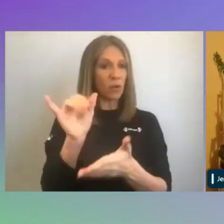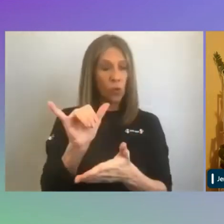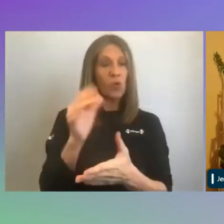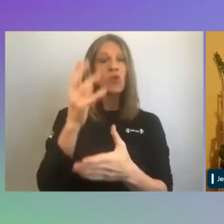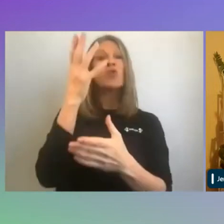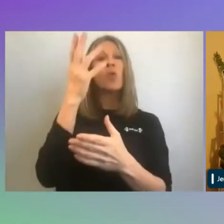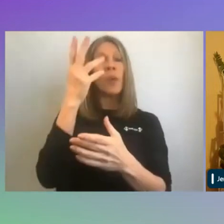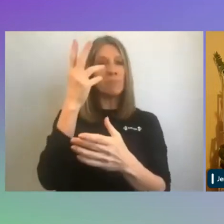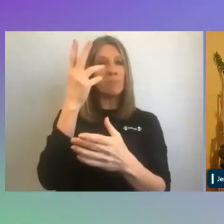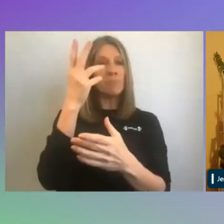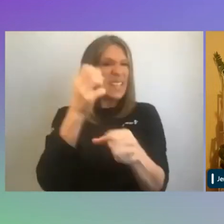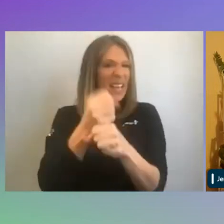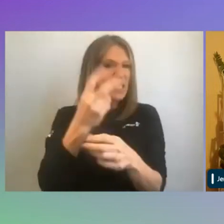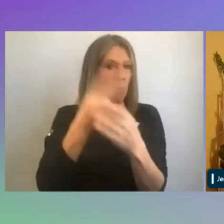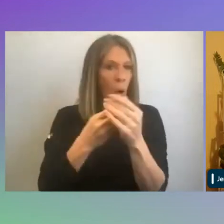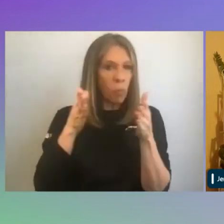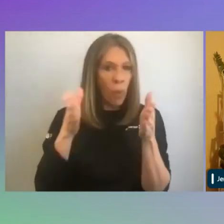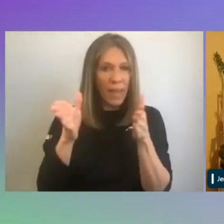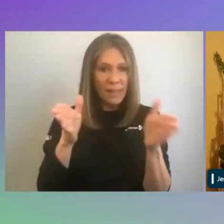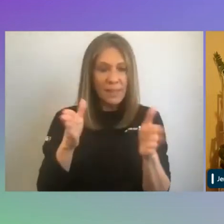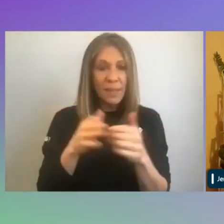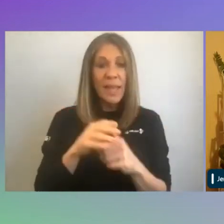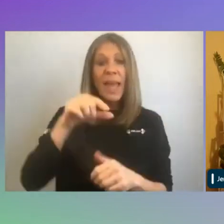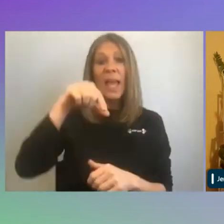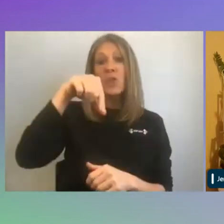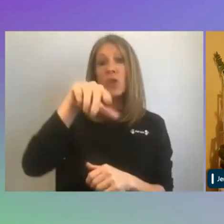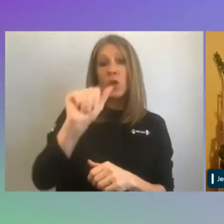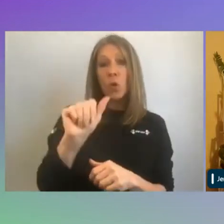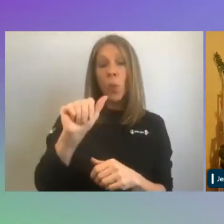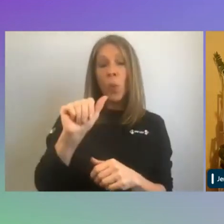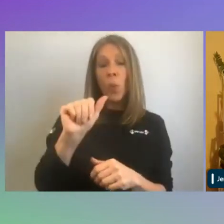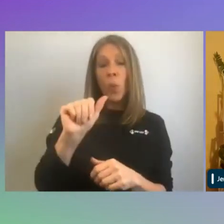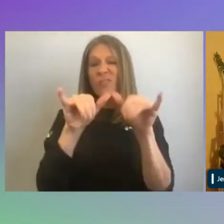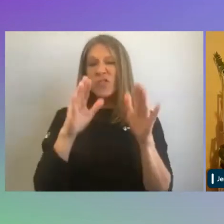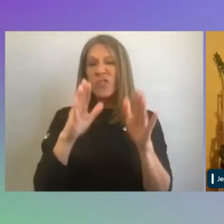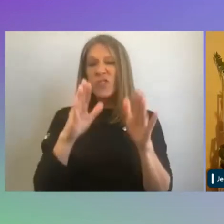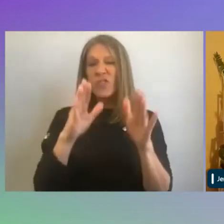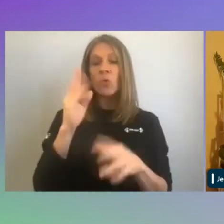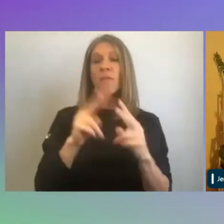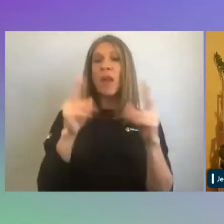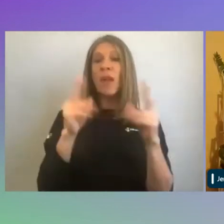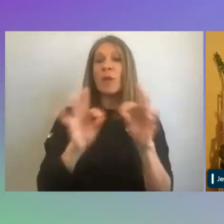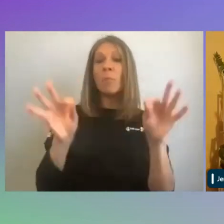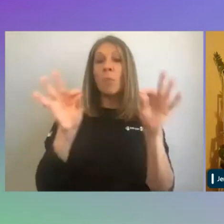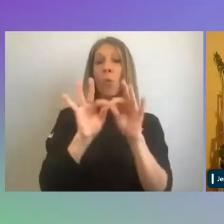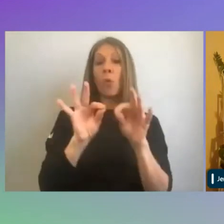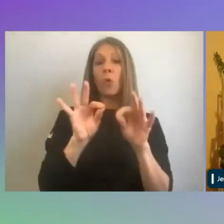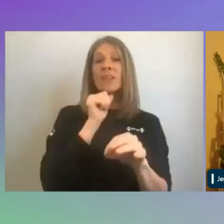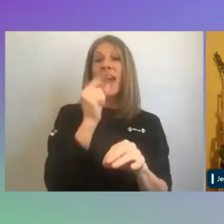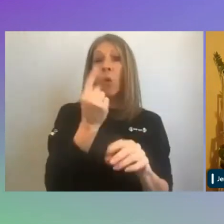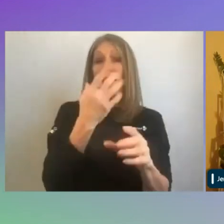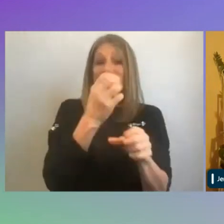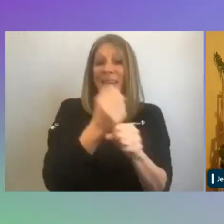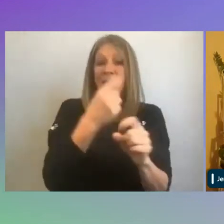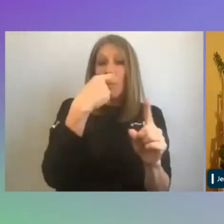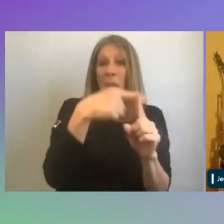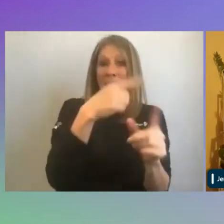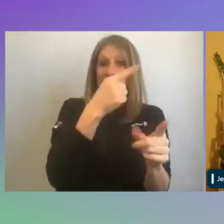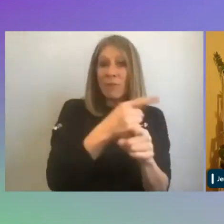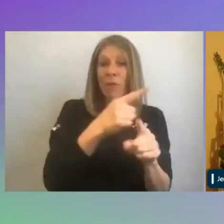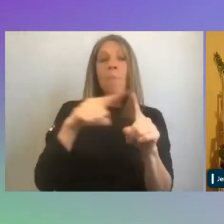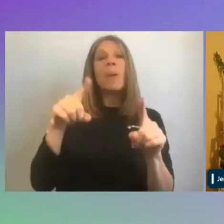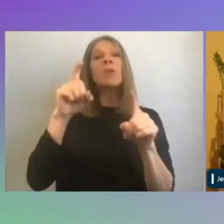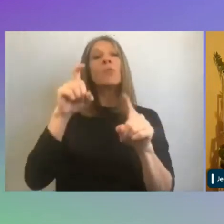both sides, which as QA engineers know, it's very important not to just get the positive right, you also have to